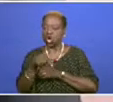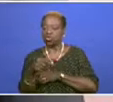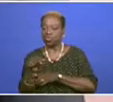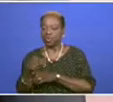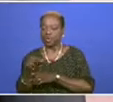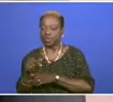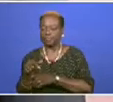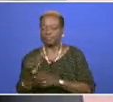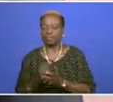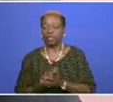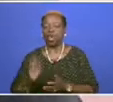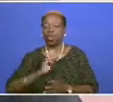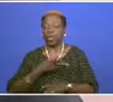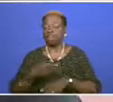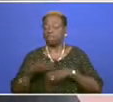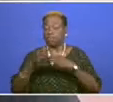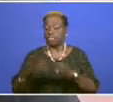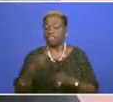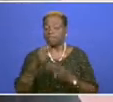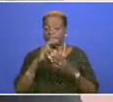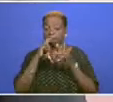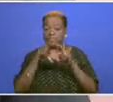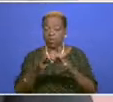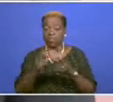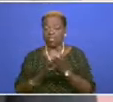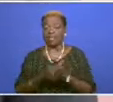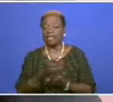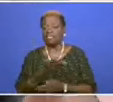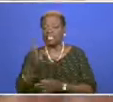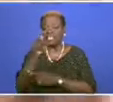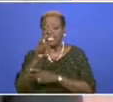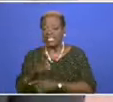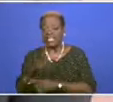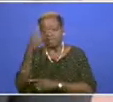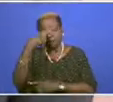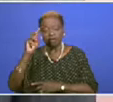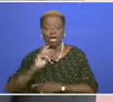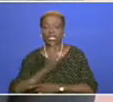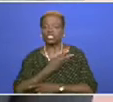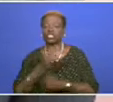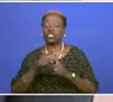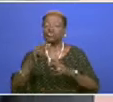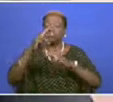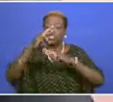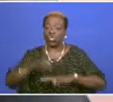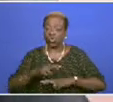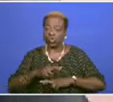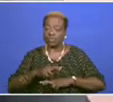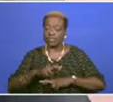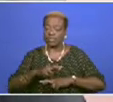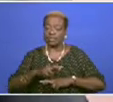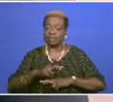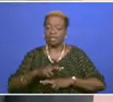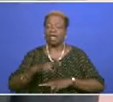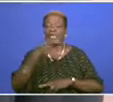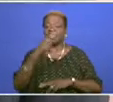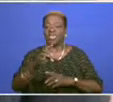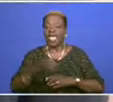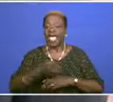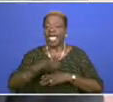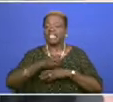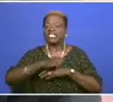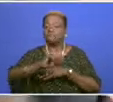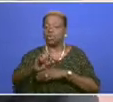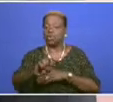have put forth the view that there is a need for us to reduce dramatically the export